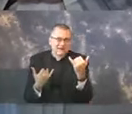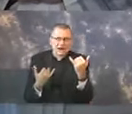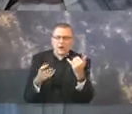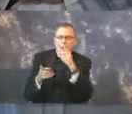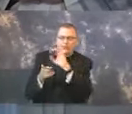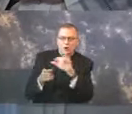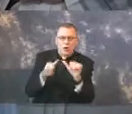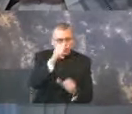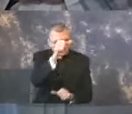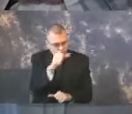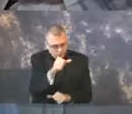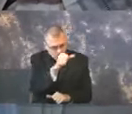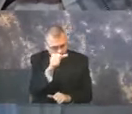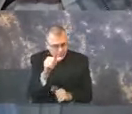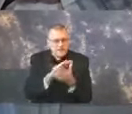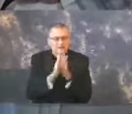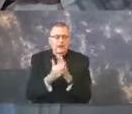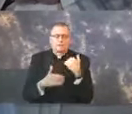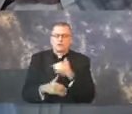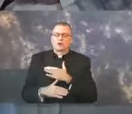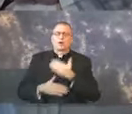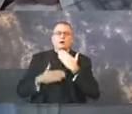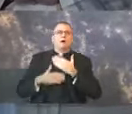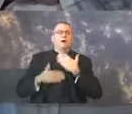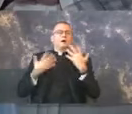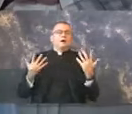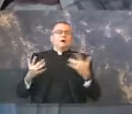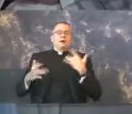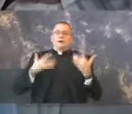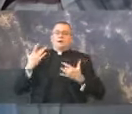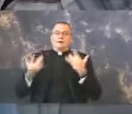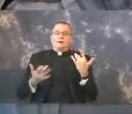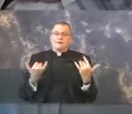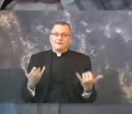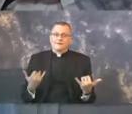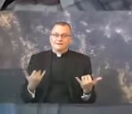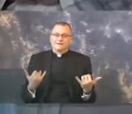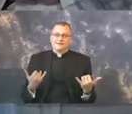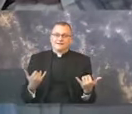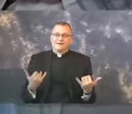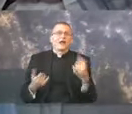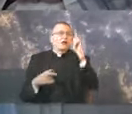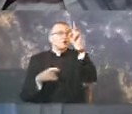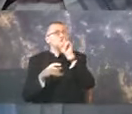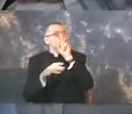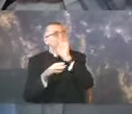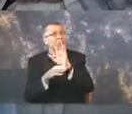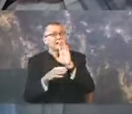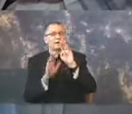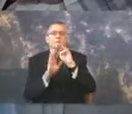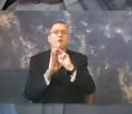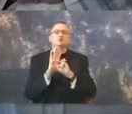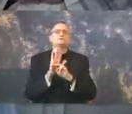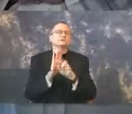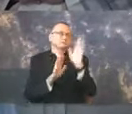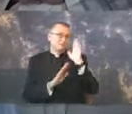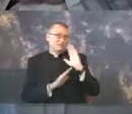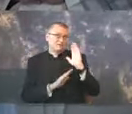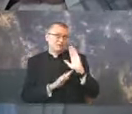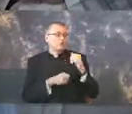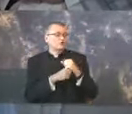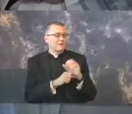our faces to be joyful and serene. You also commanded your servant Moses to make his brother Aaron a